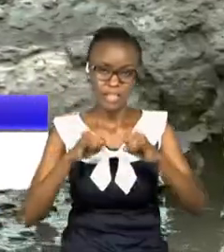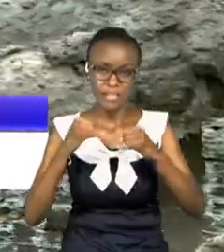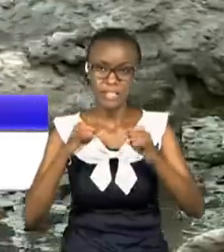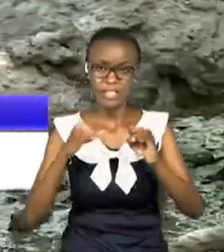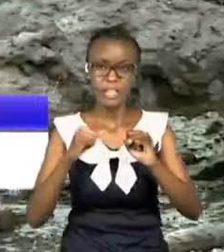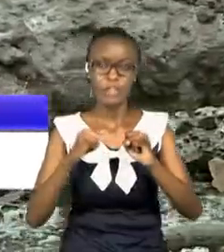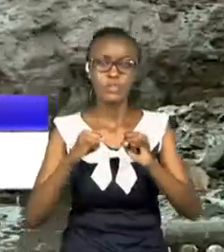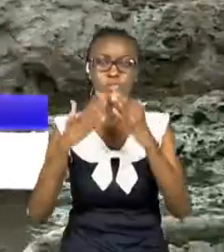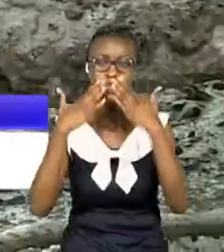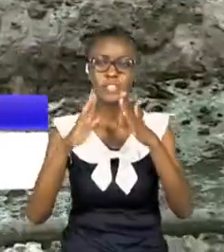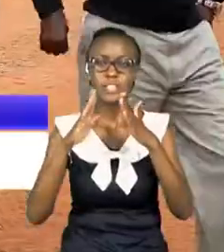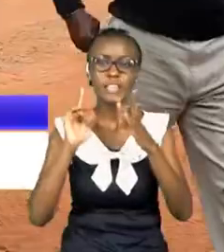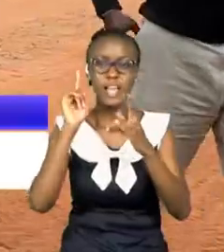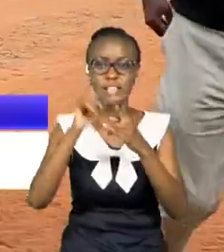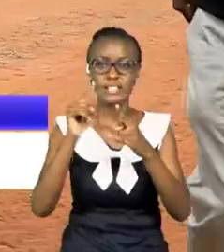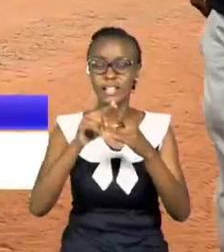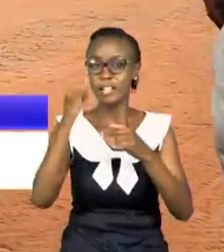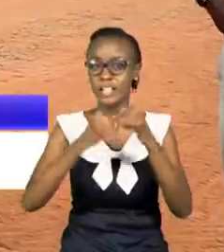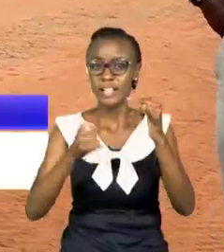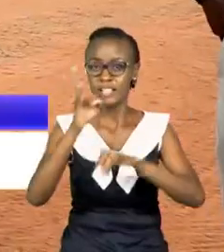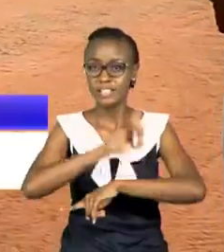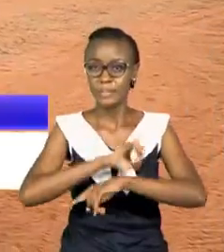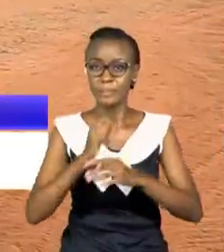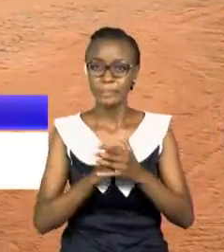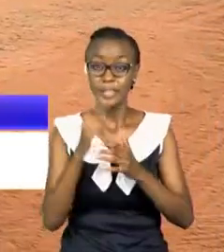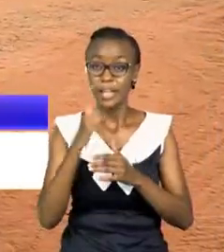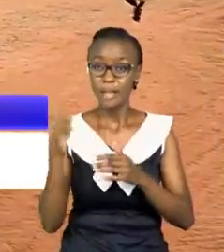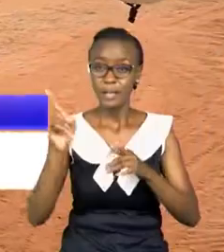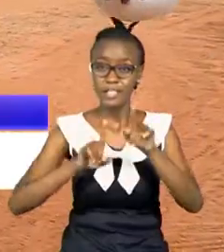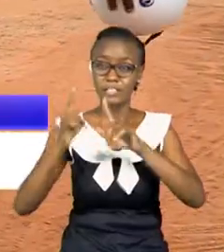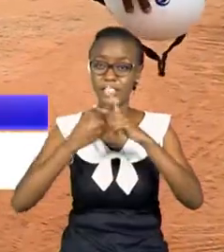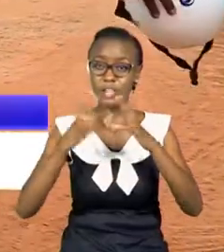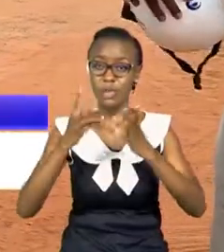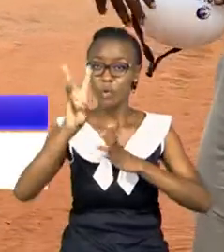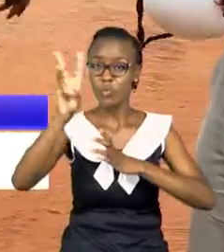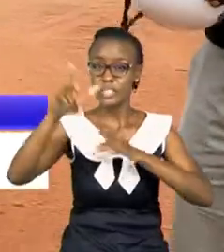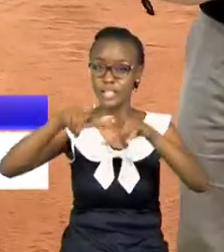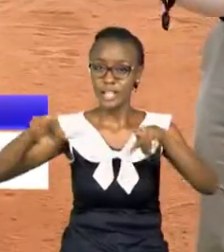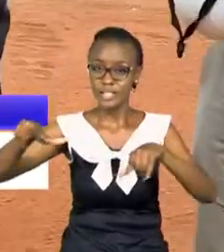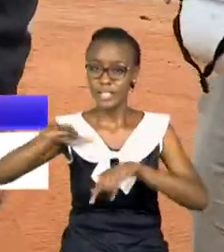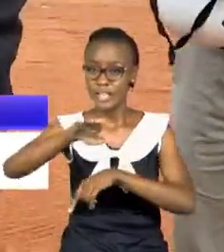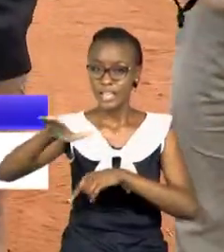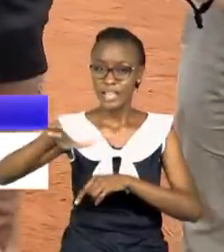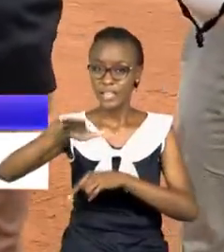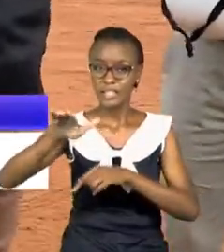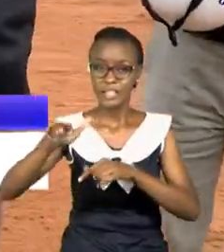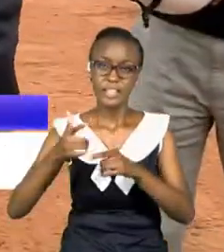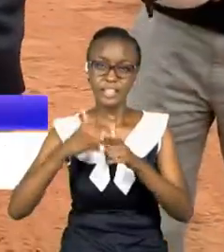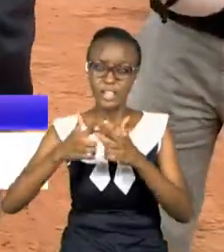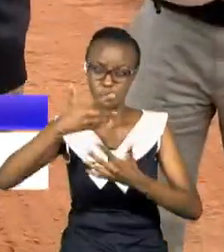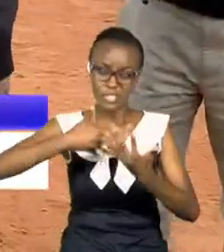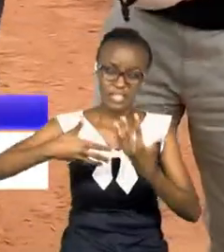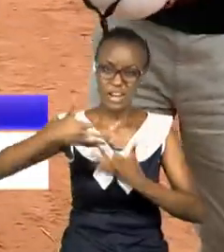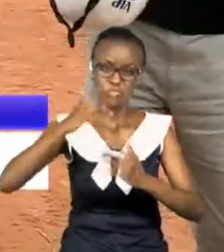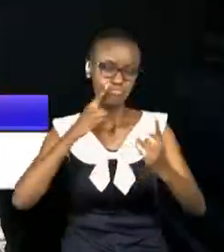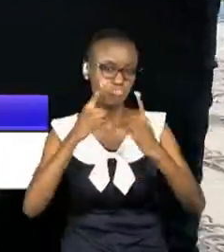the government. Our journey begins here around the Westlands Museum Hill area, and we interact with engineers